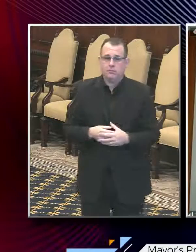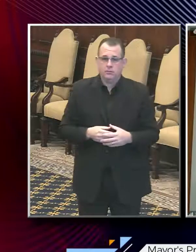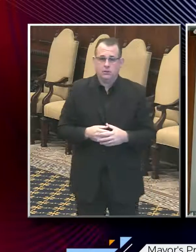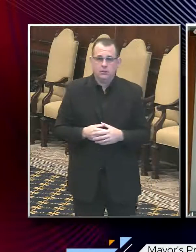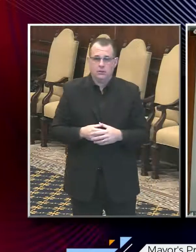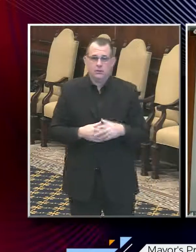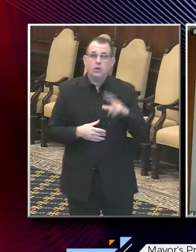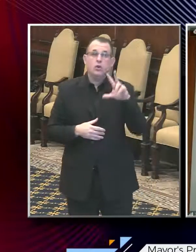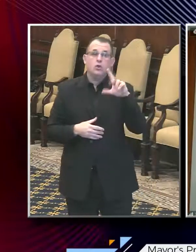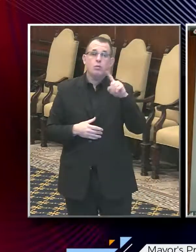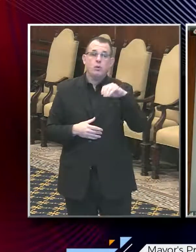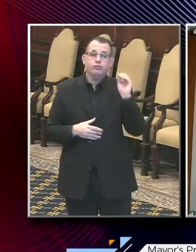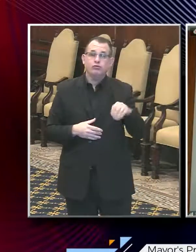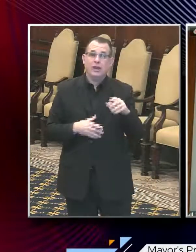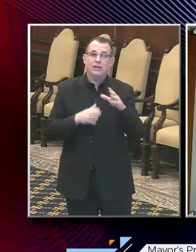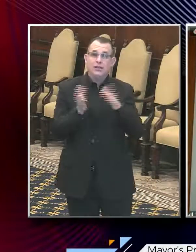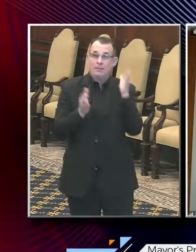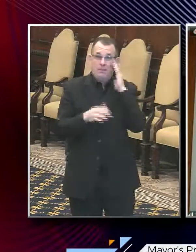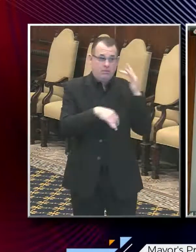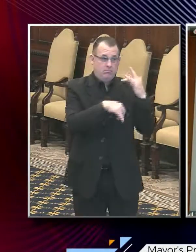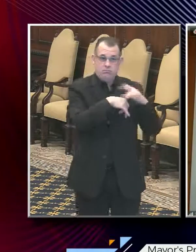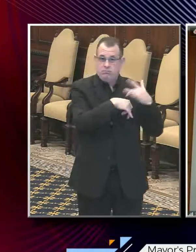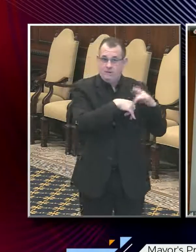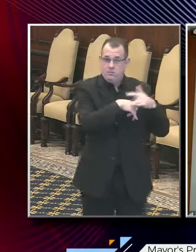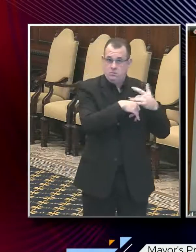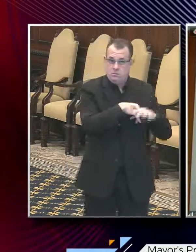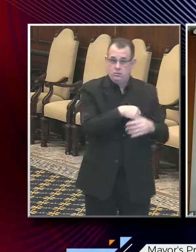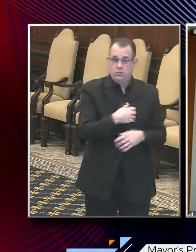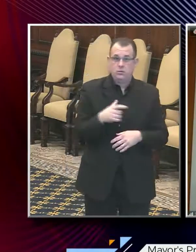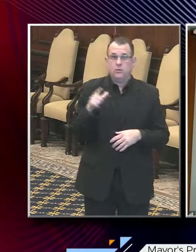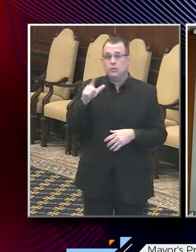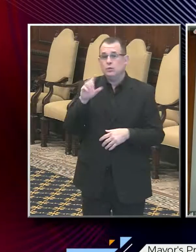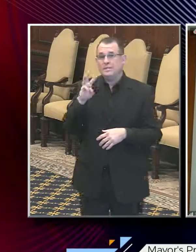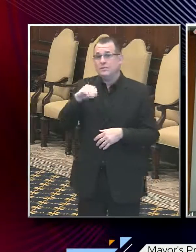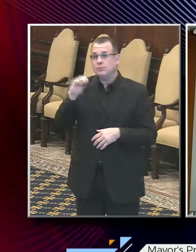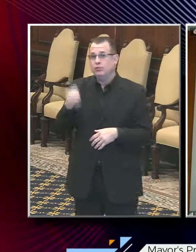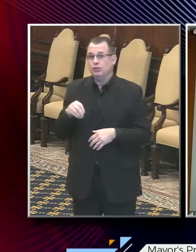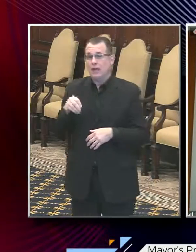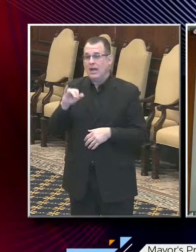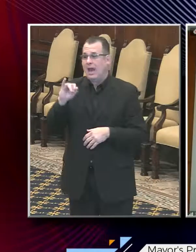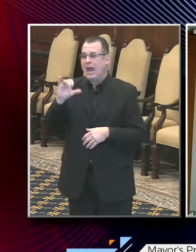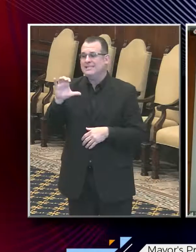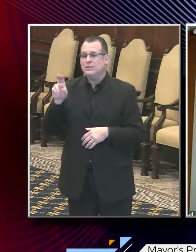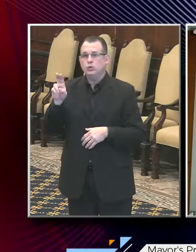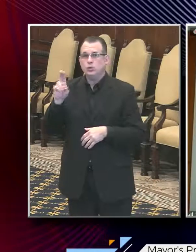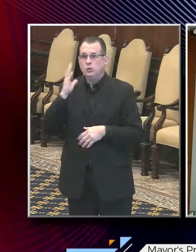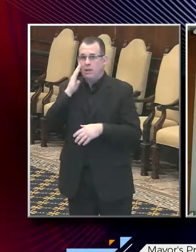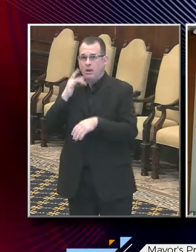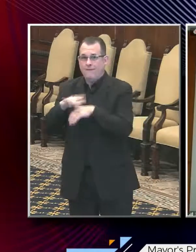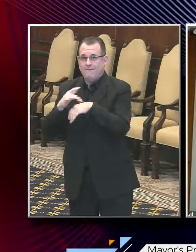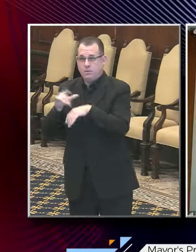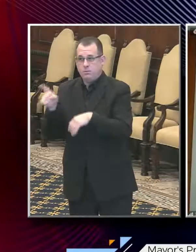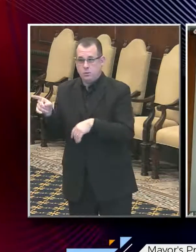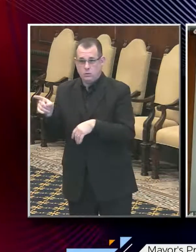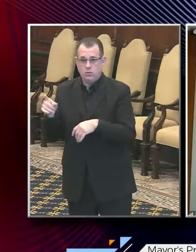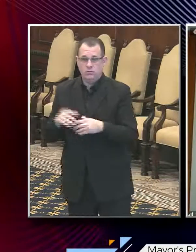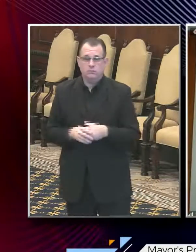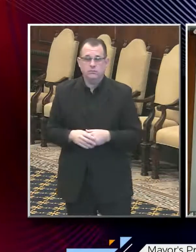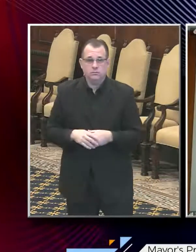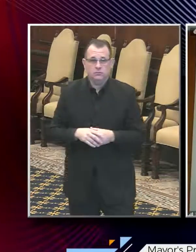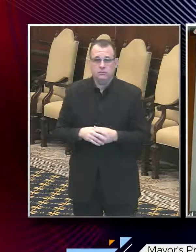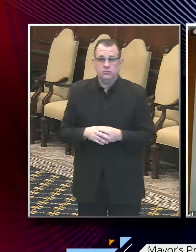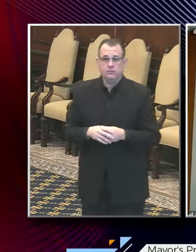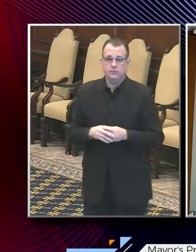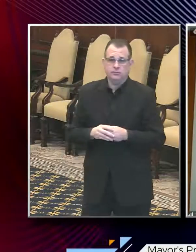beds are available. That's also unchanged. Hospitals, again, there's some hospitals that have plenty of vacancies, others where they're at or